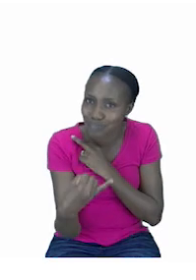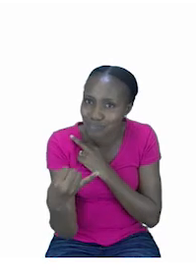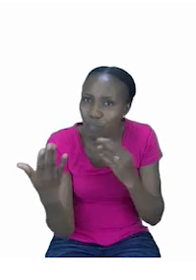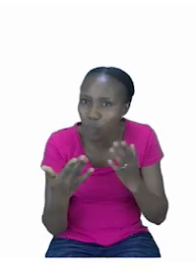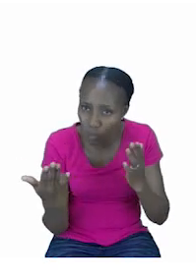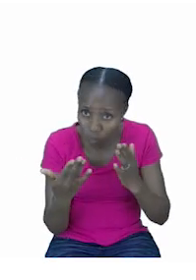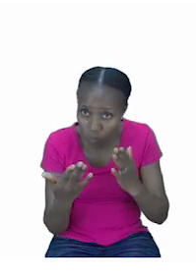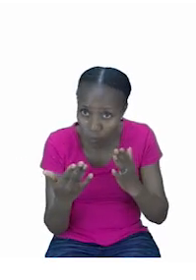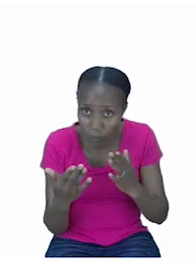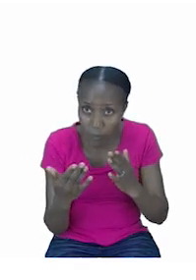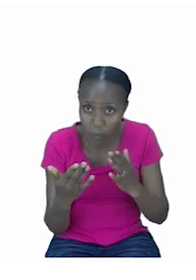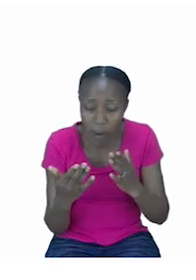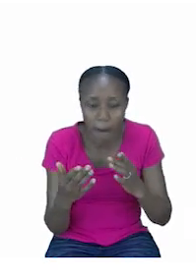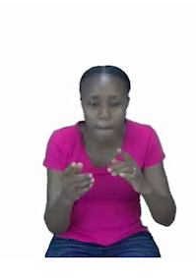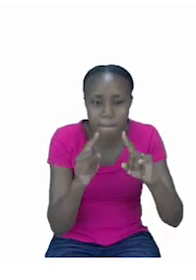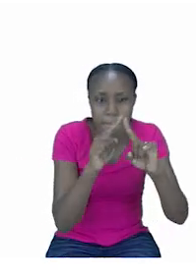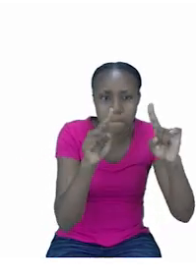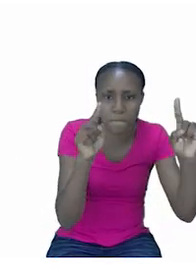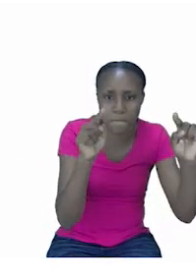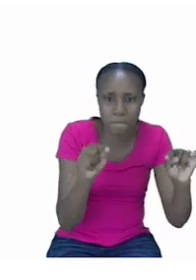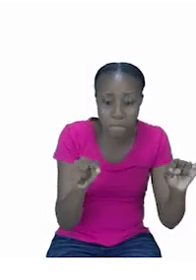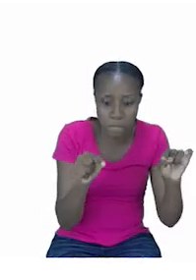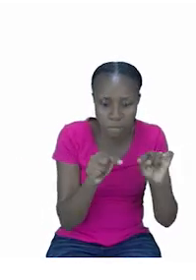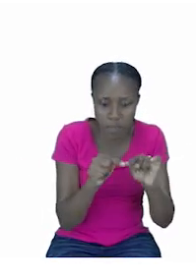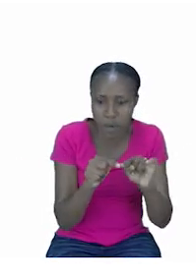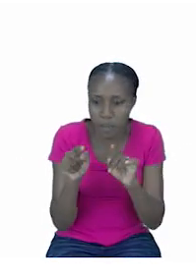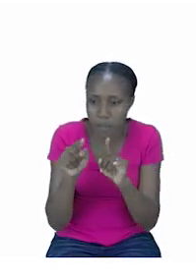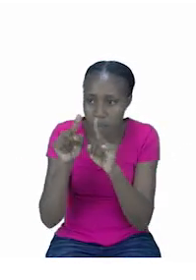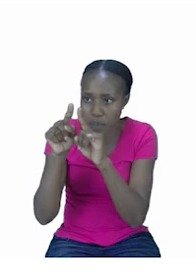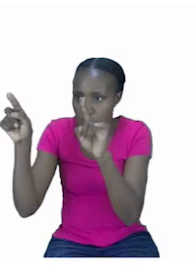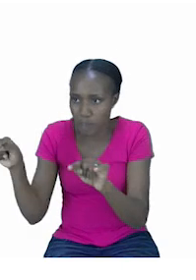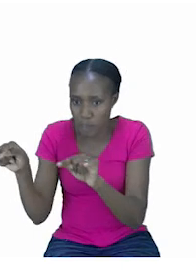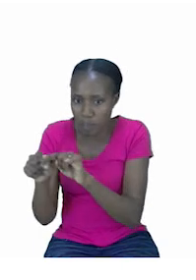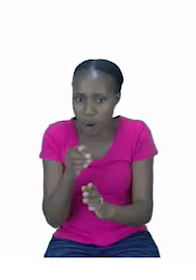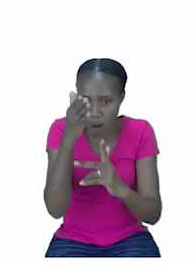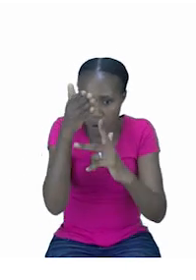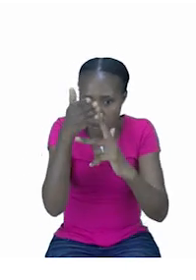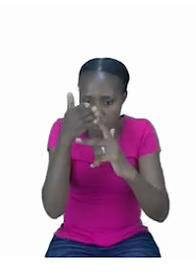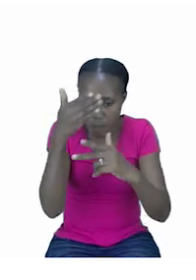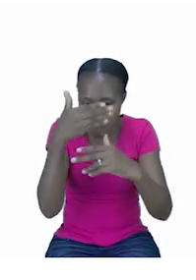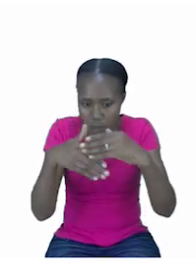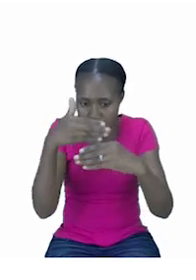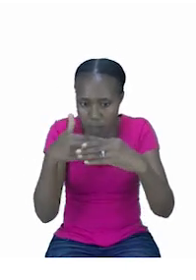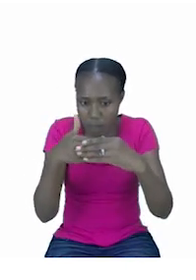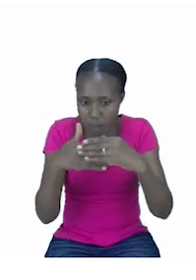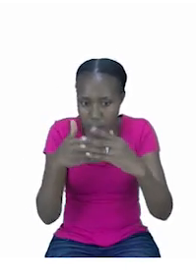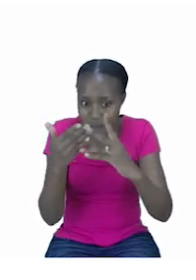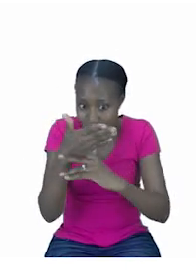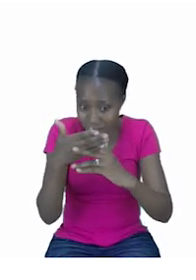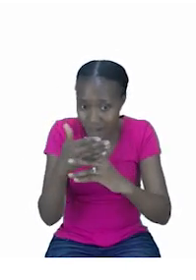two rectangle, or rather square windows. Well done.